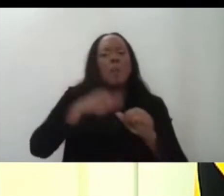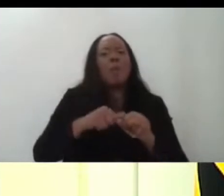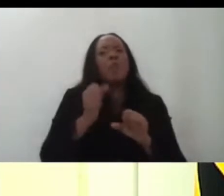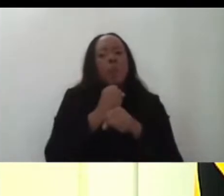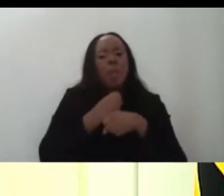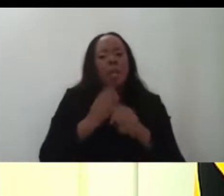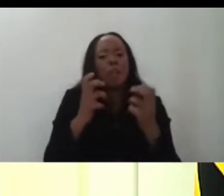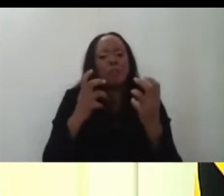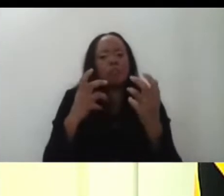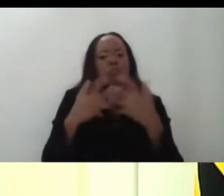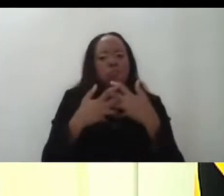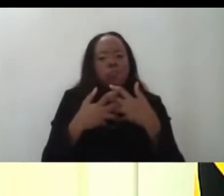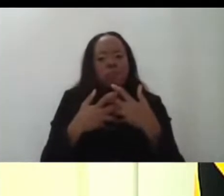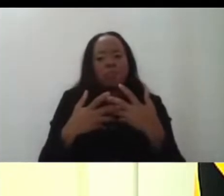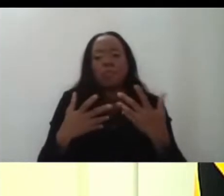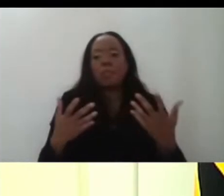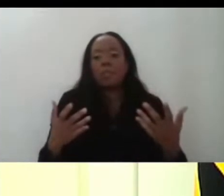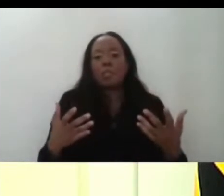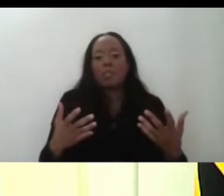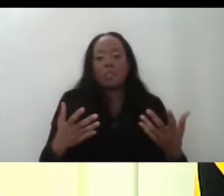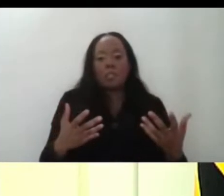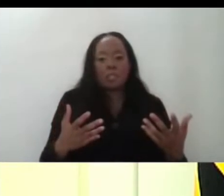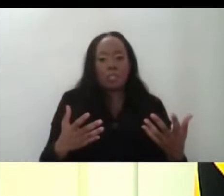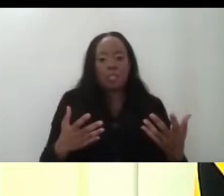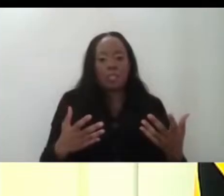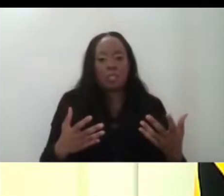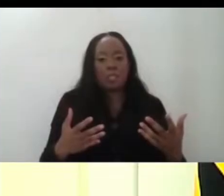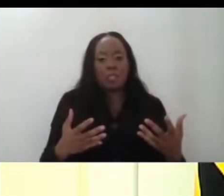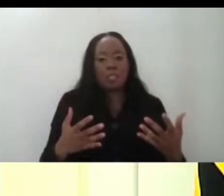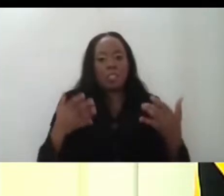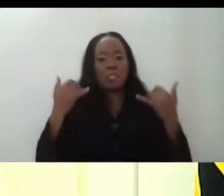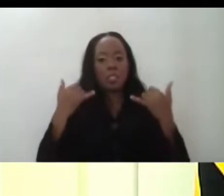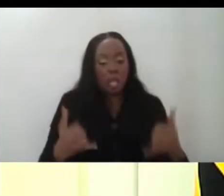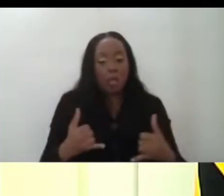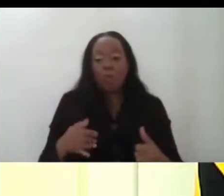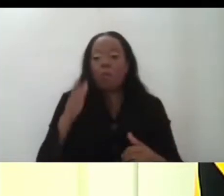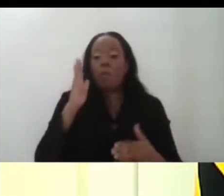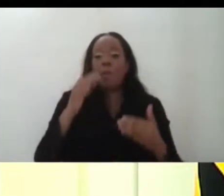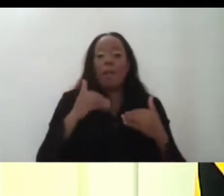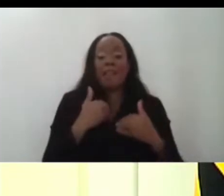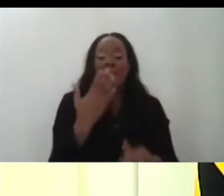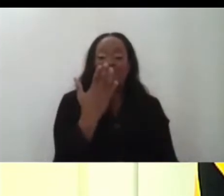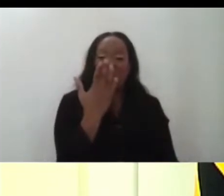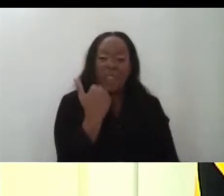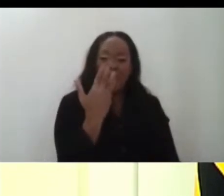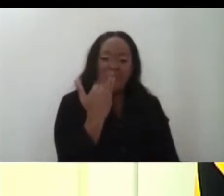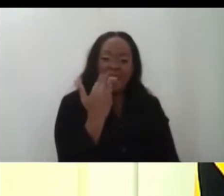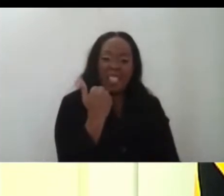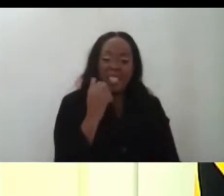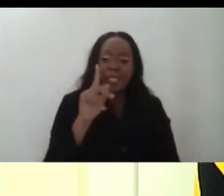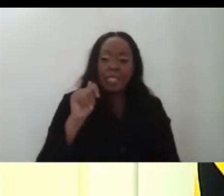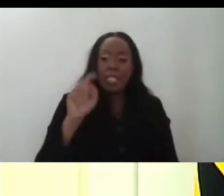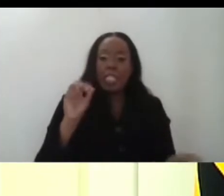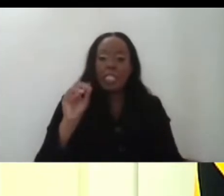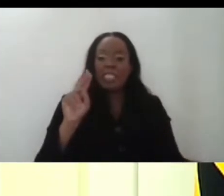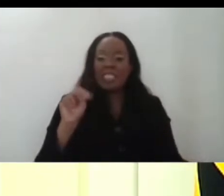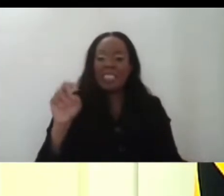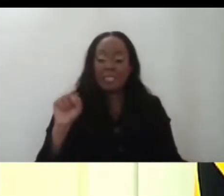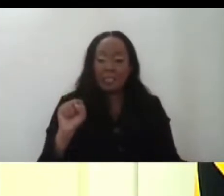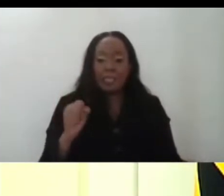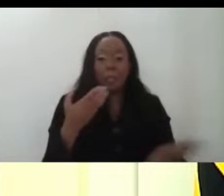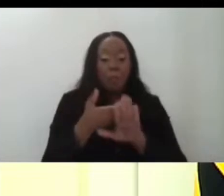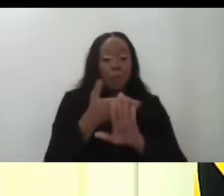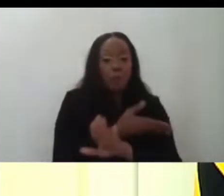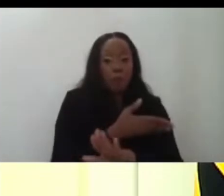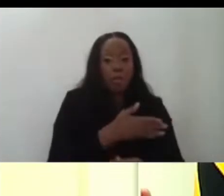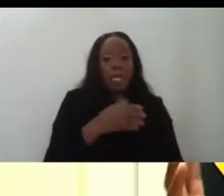Our reconstructed breakwater is now going to have 15-ton dolos, not 5 tons. 15-ton dolos, and you're